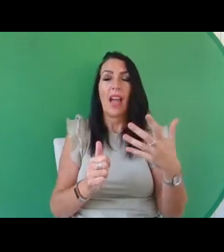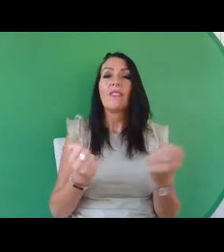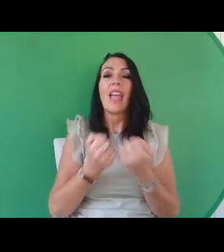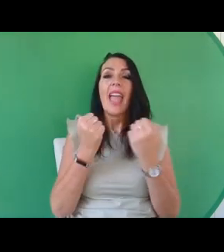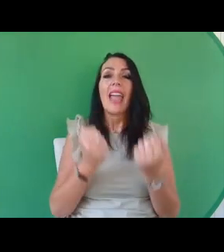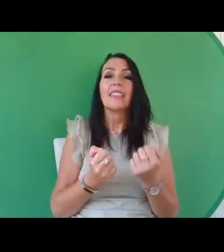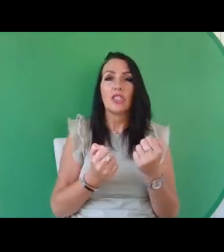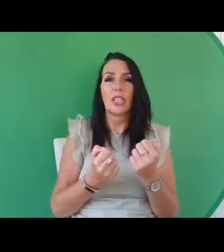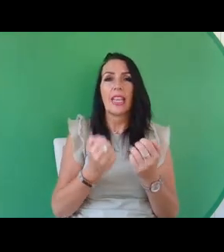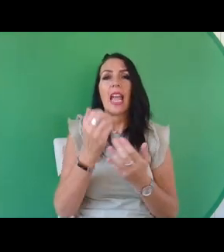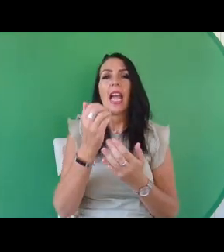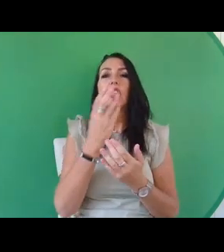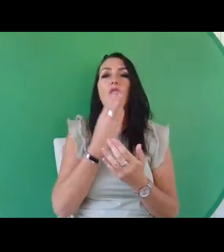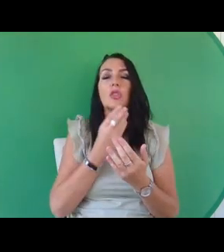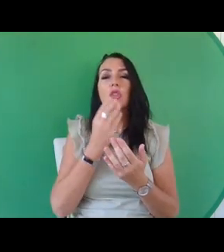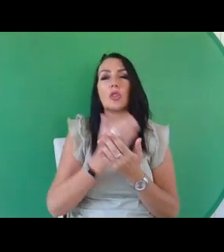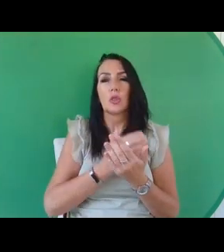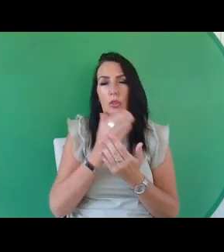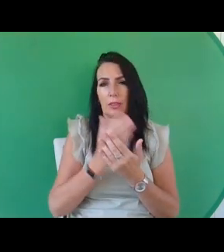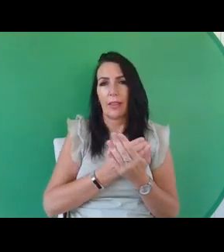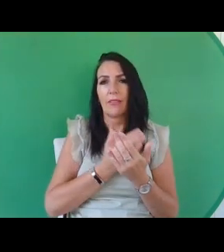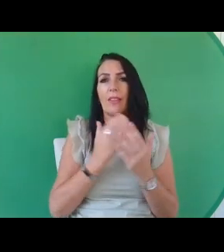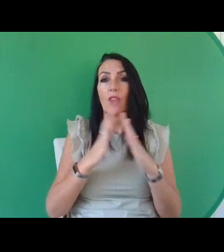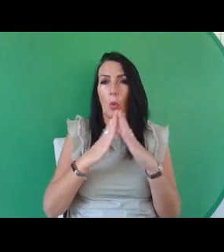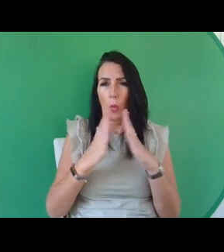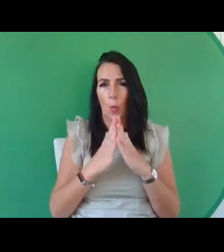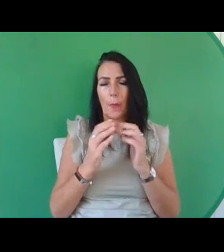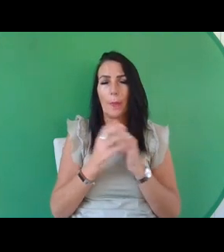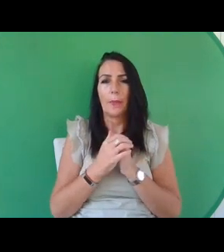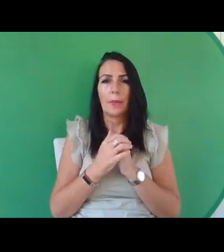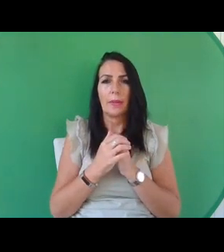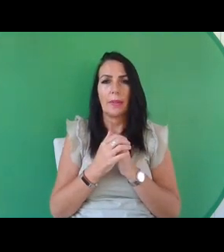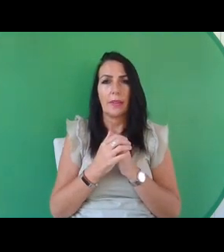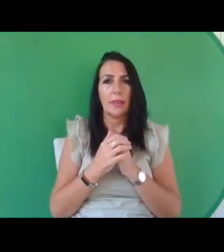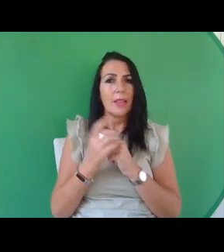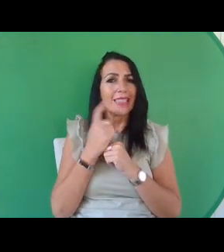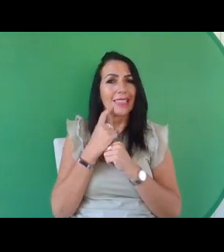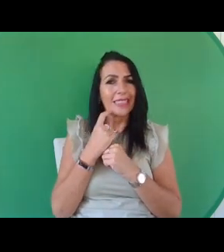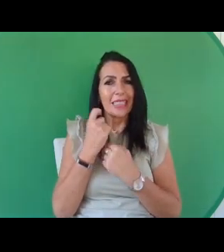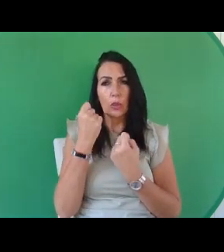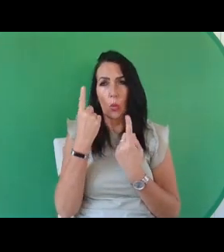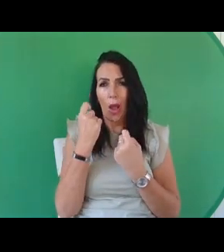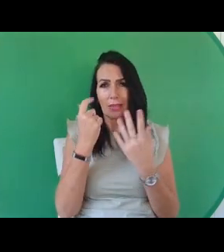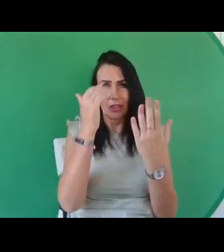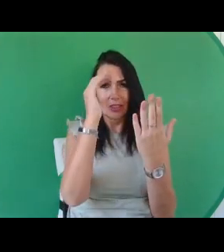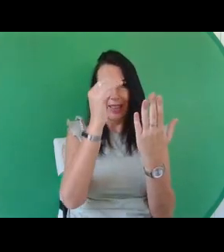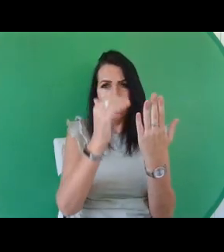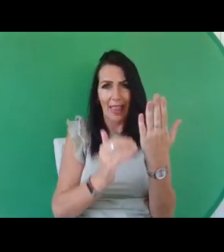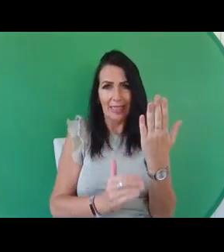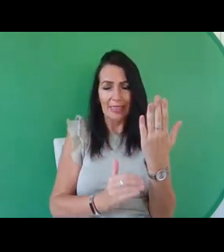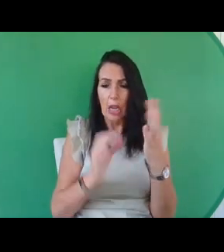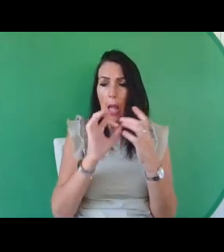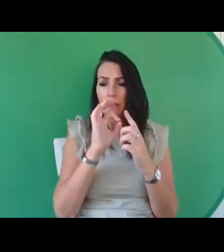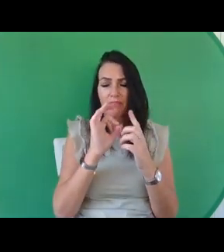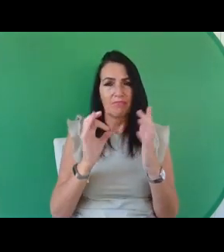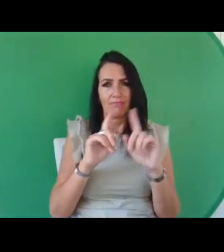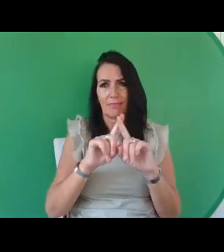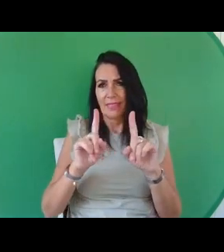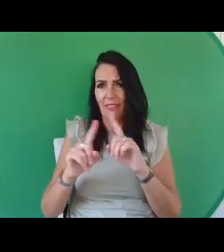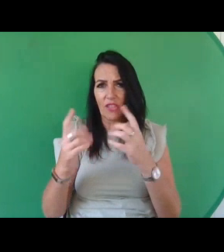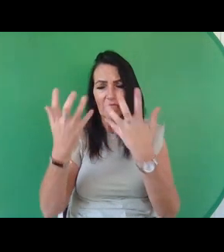appliances. This was a light touch and accessible and easy to understand short list of appliances that for most